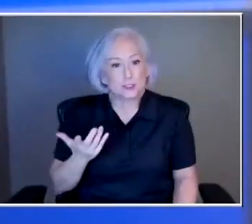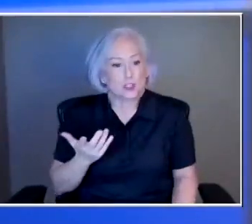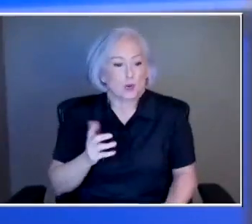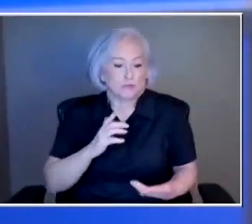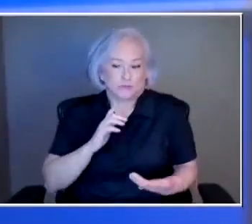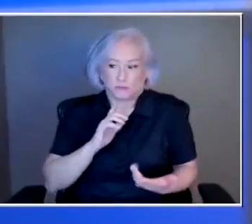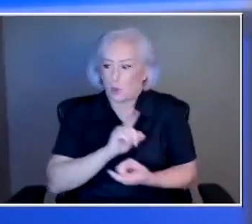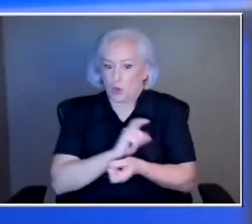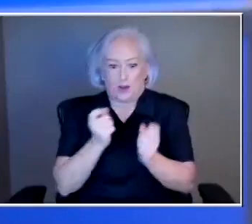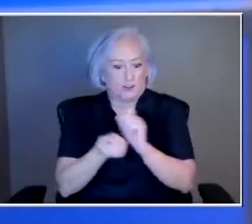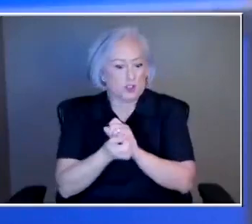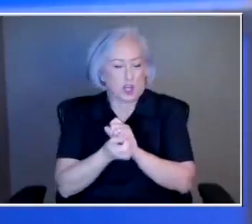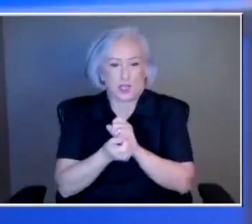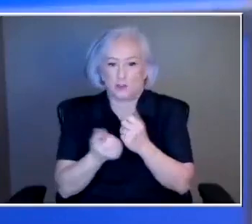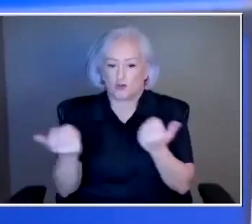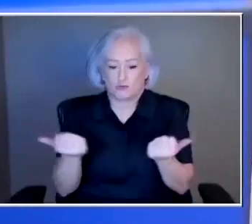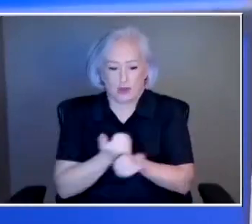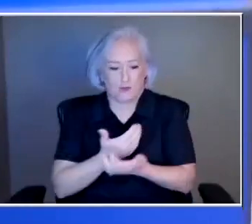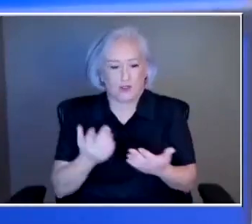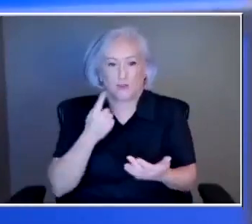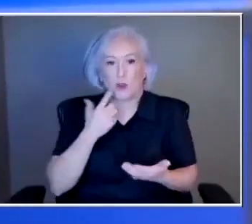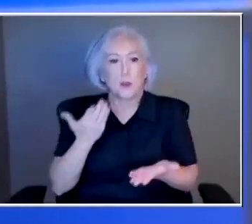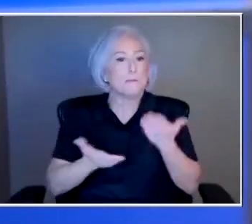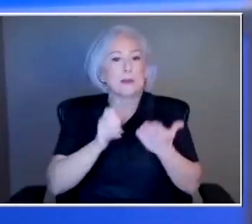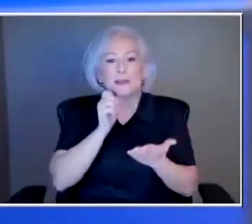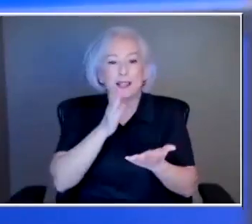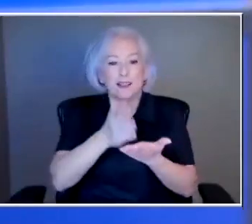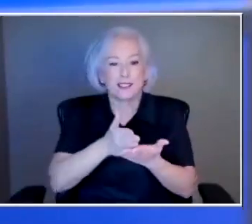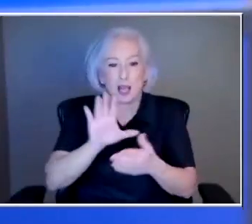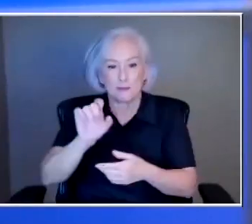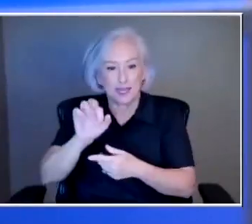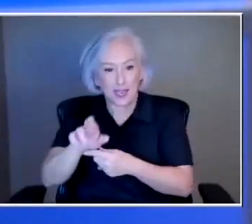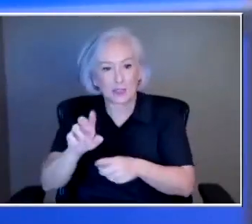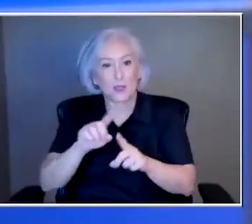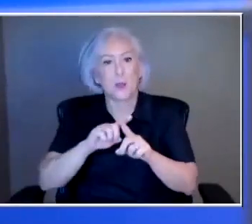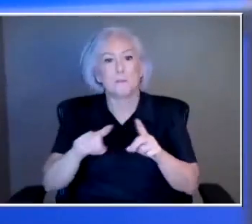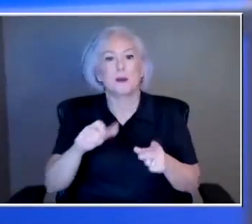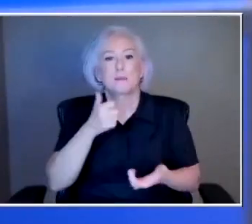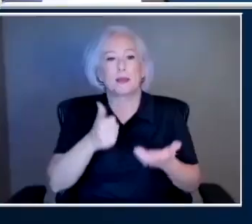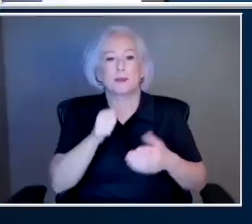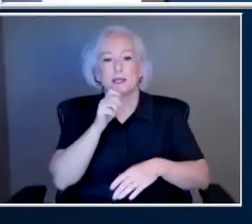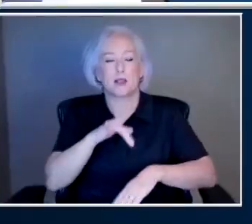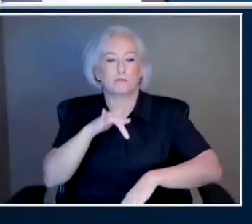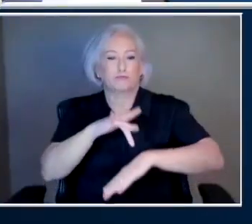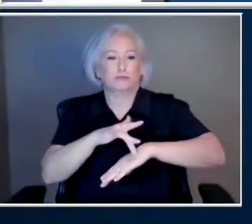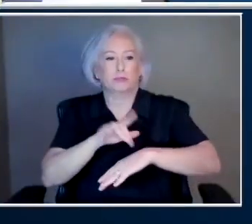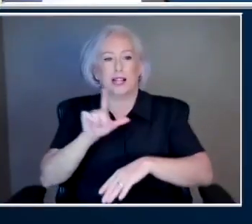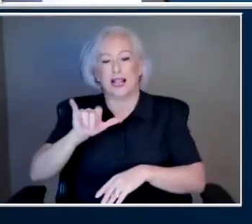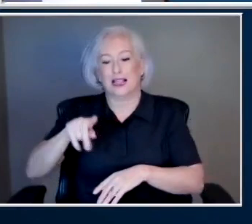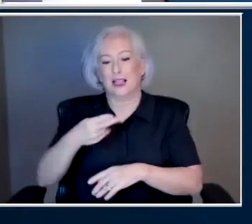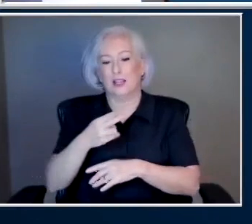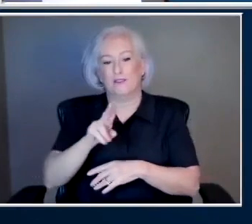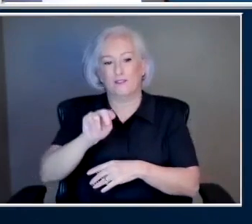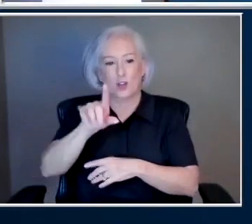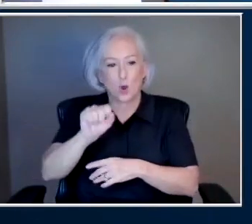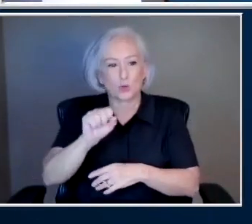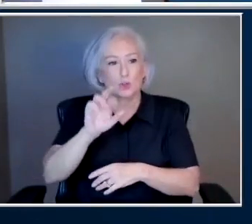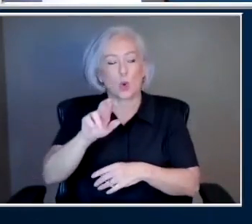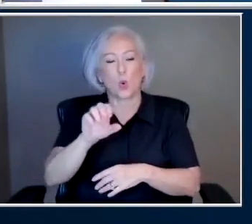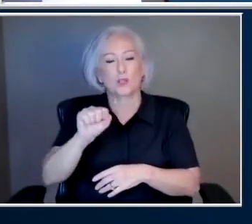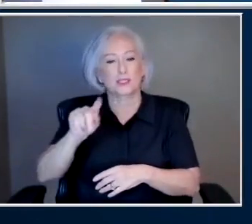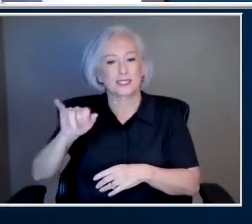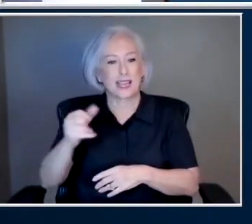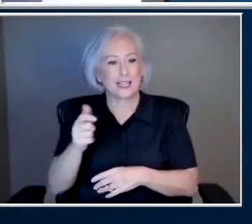my course. It may have not stopped my cancer from coming, but maybe not gotten to my lymph nodes or stage 3. I'm so glad that you shared that, because a lot of people just don't want to